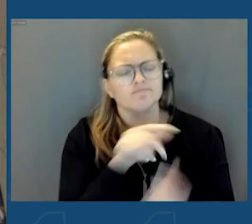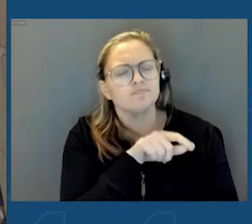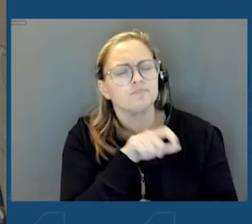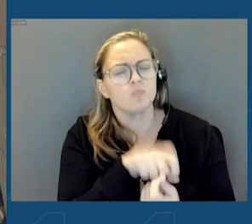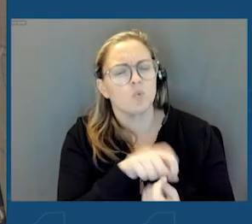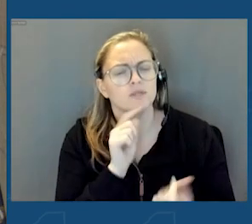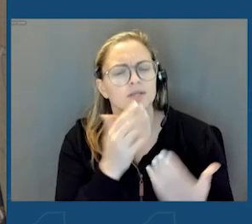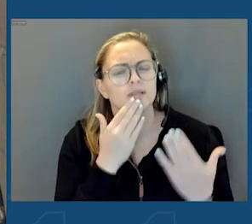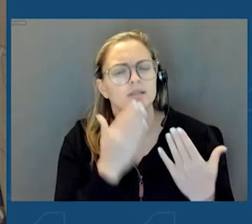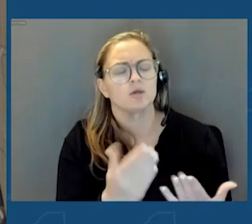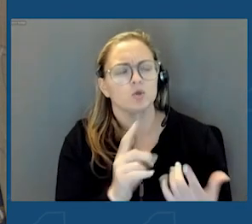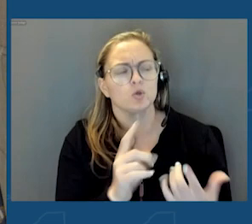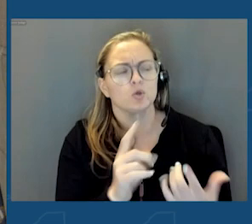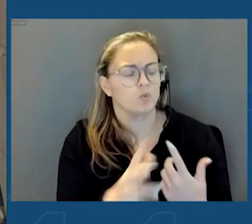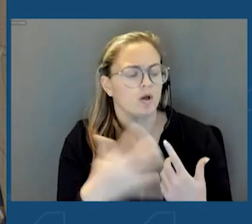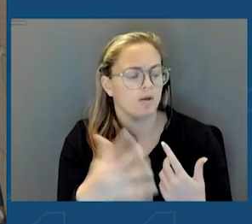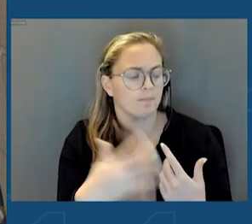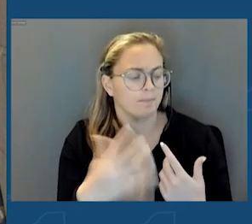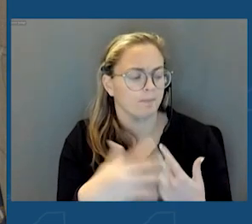thank